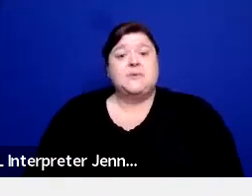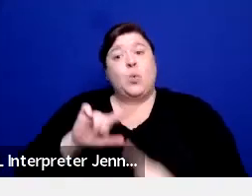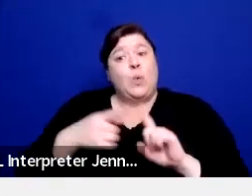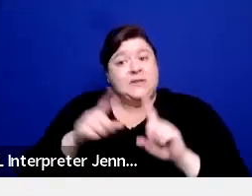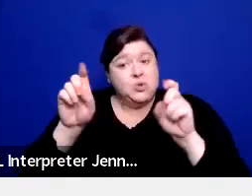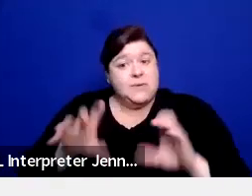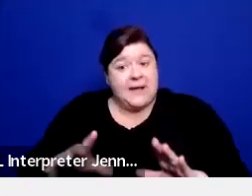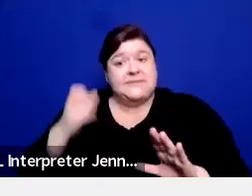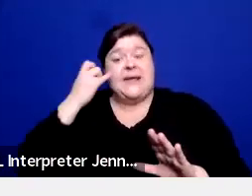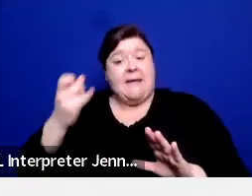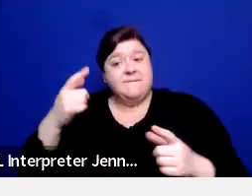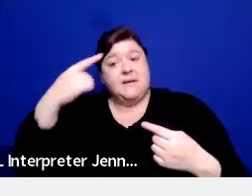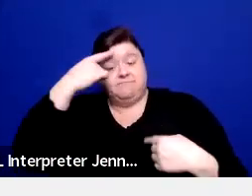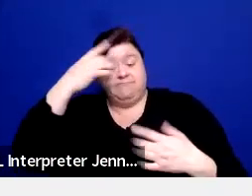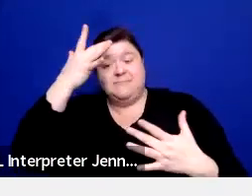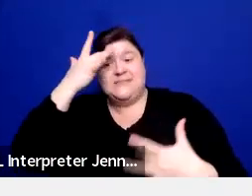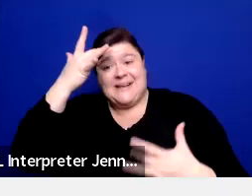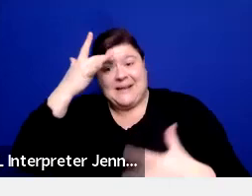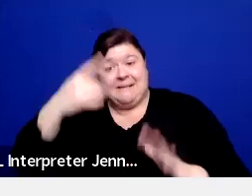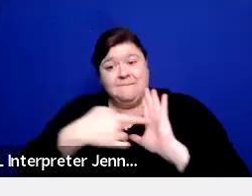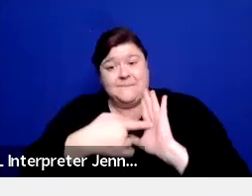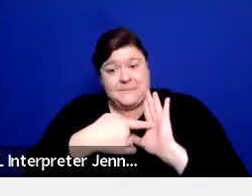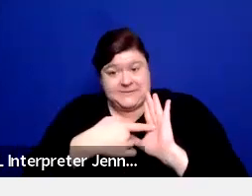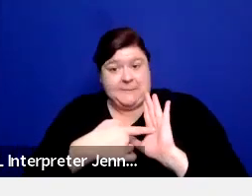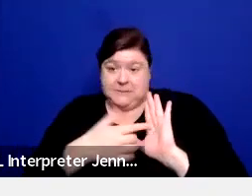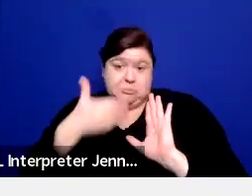So if somebody is having symptoms, it is a good